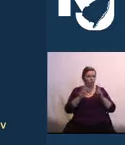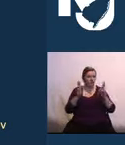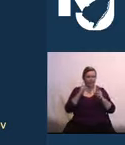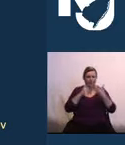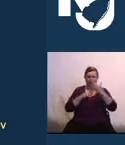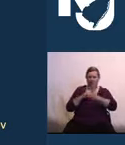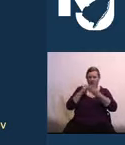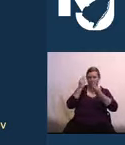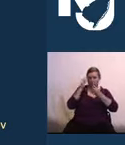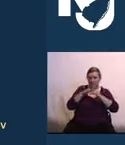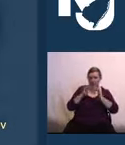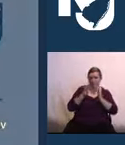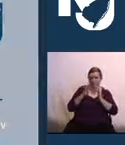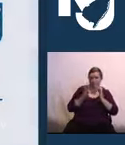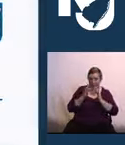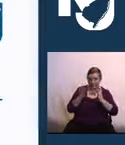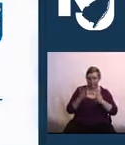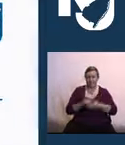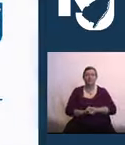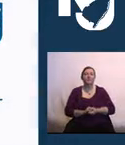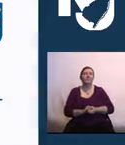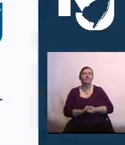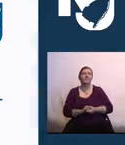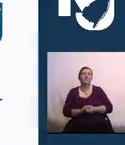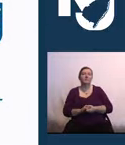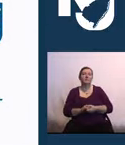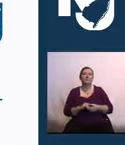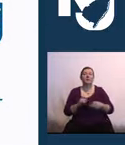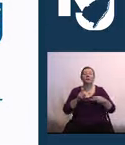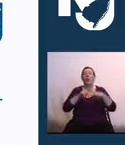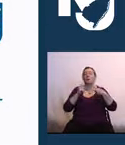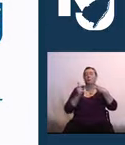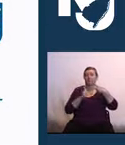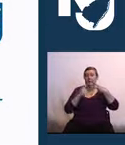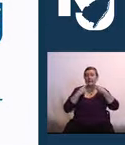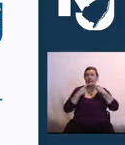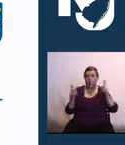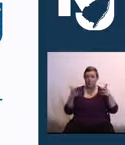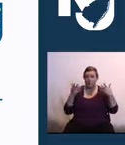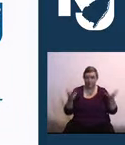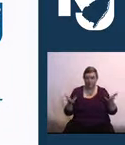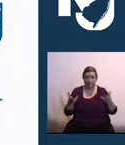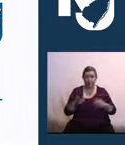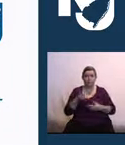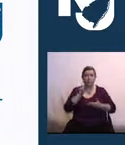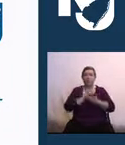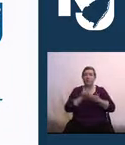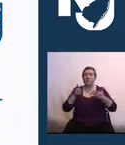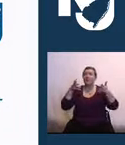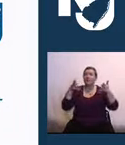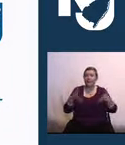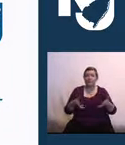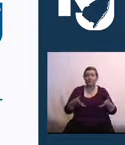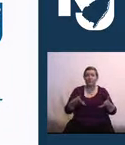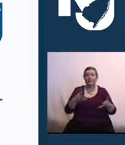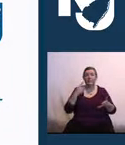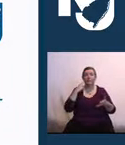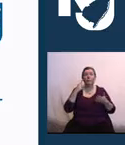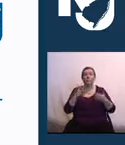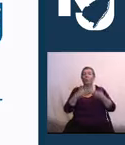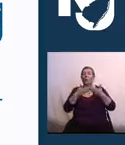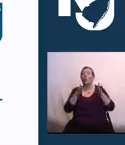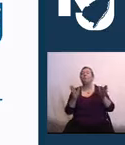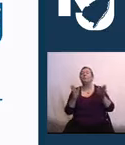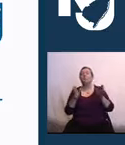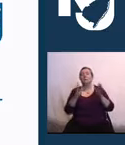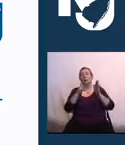855-647-7700. Second announcement, there is now only 1 week left in the open enrollment period for Get